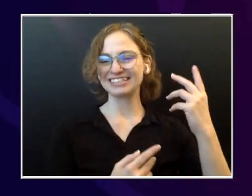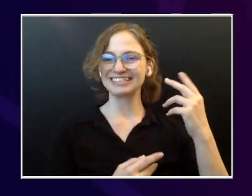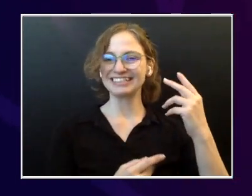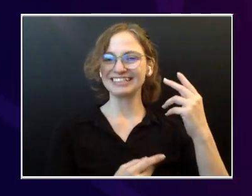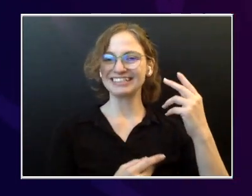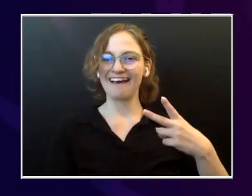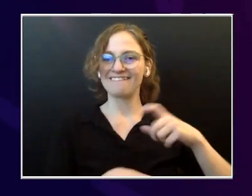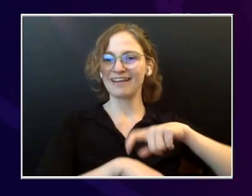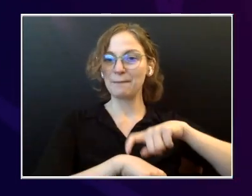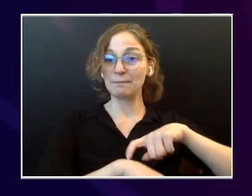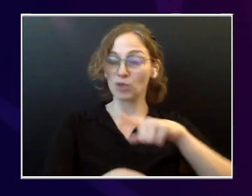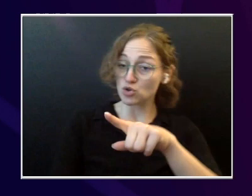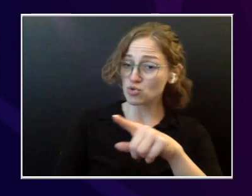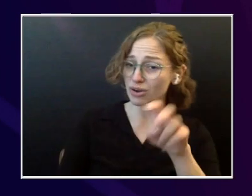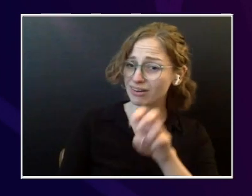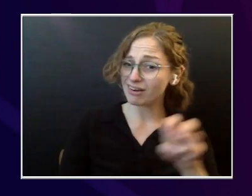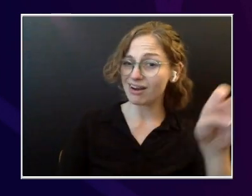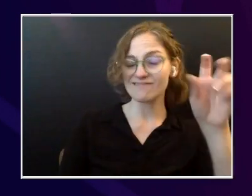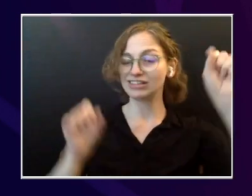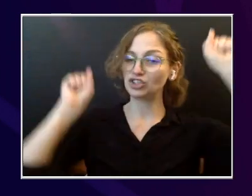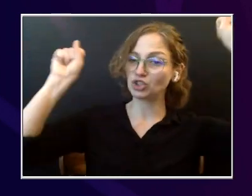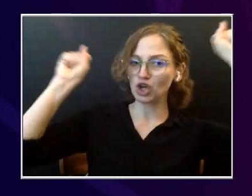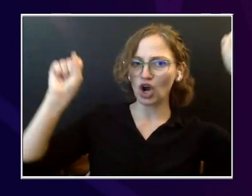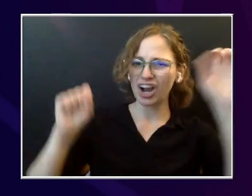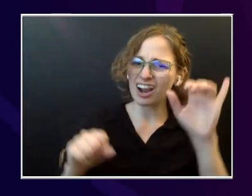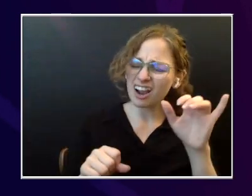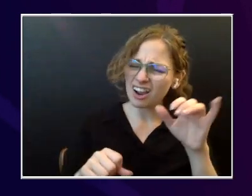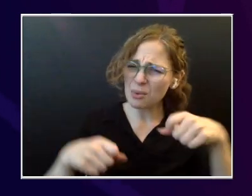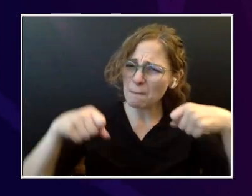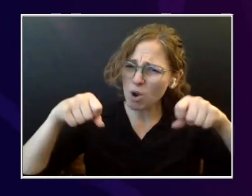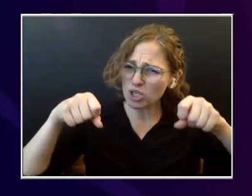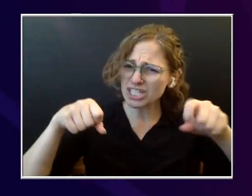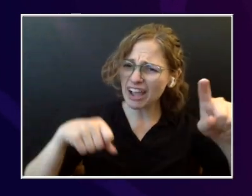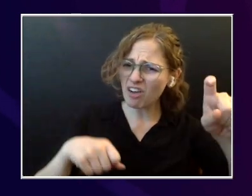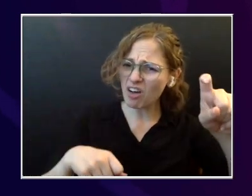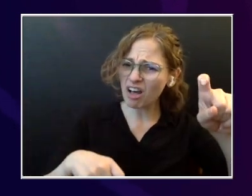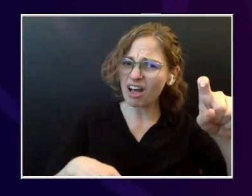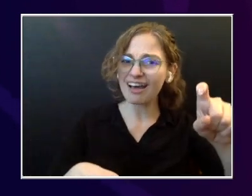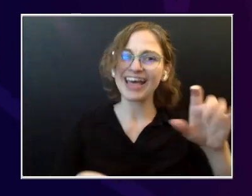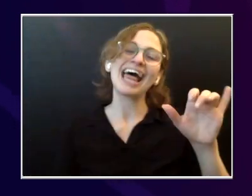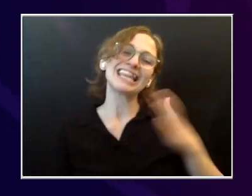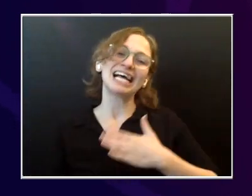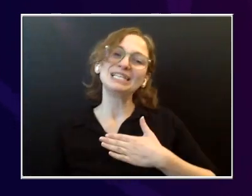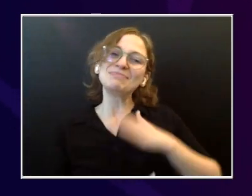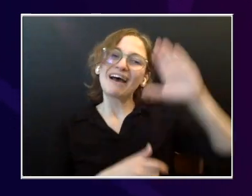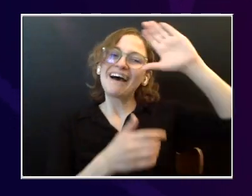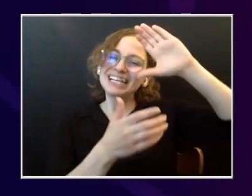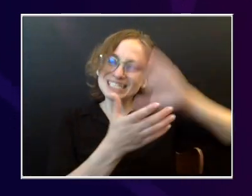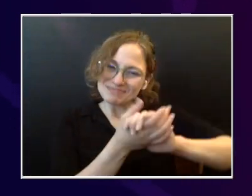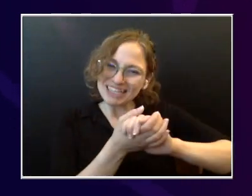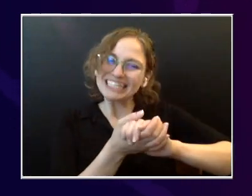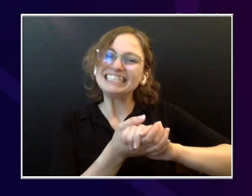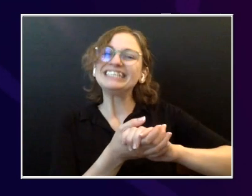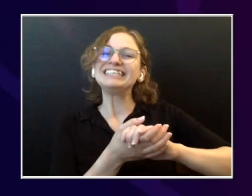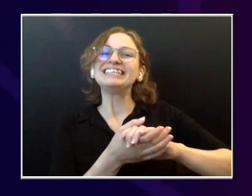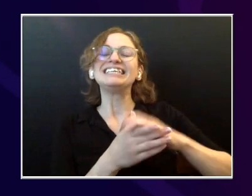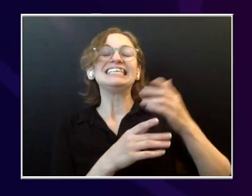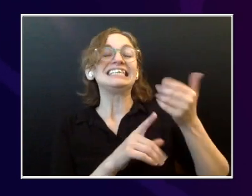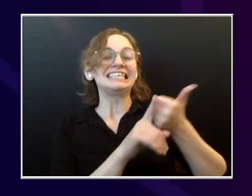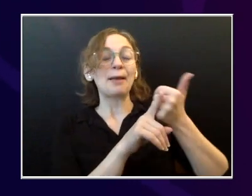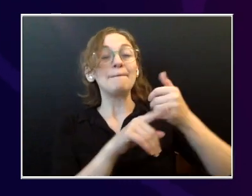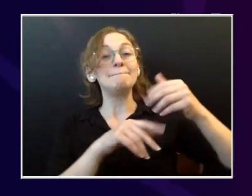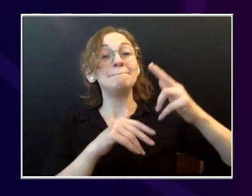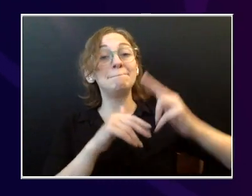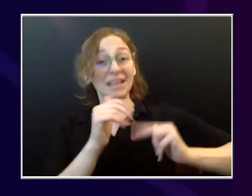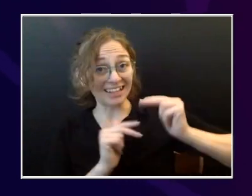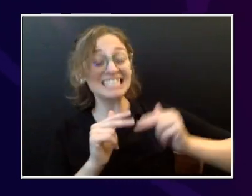an adventurer. Is that you on a motorcycle? Well, that's my husband. Okay. So my husband builds and rides motorcycles, and this was